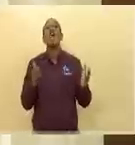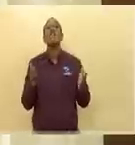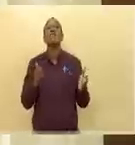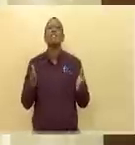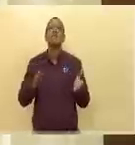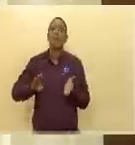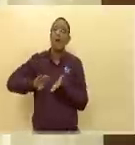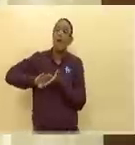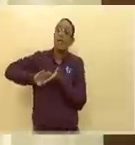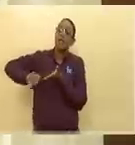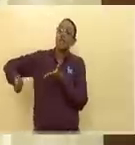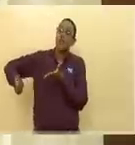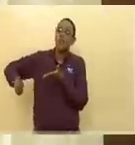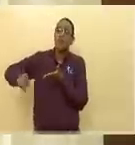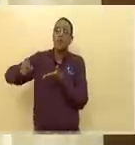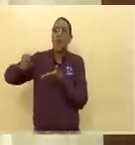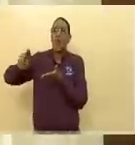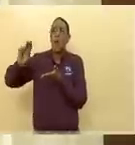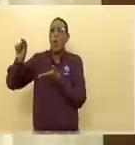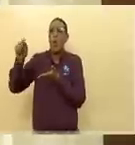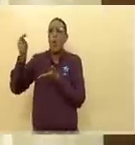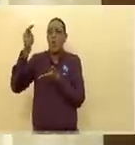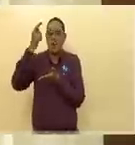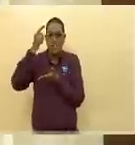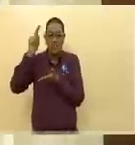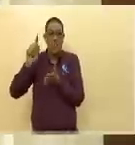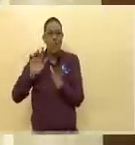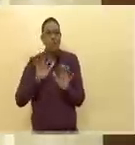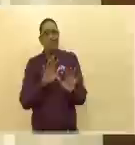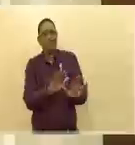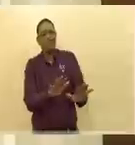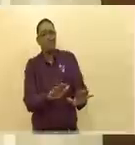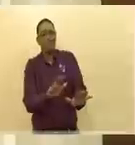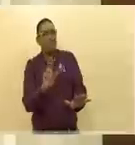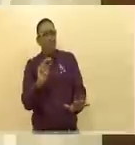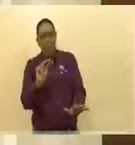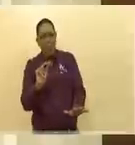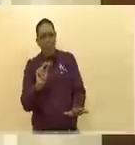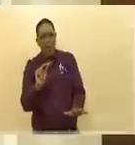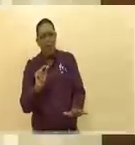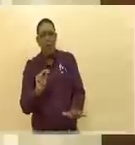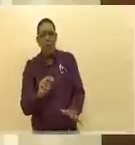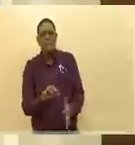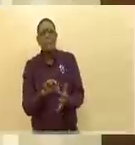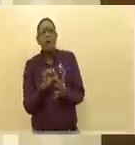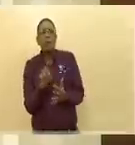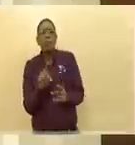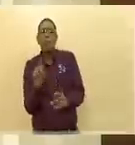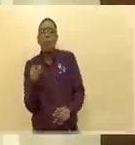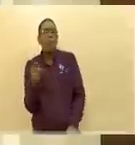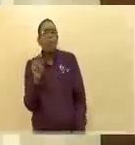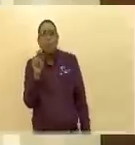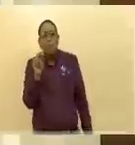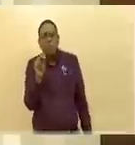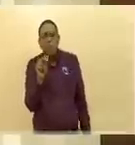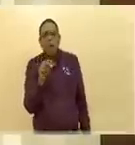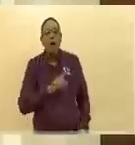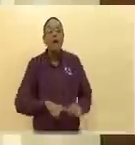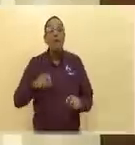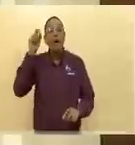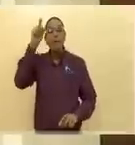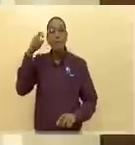exclusionary or exclusive, but on the basis that we have to be able to account